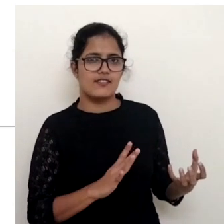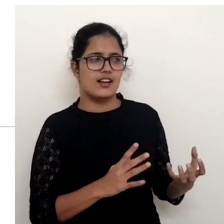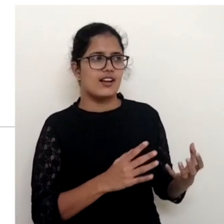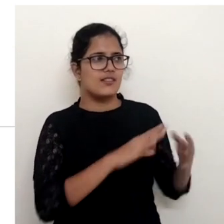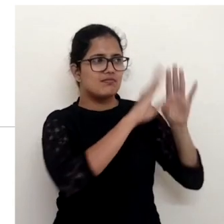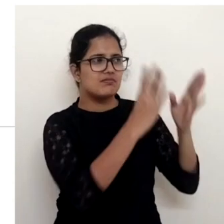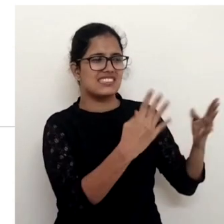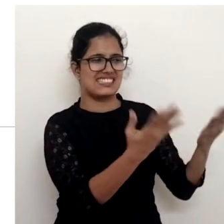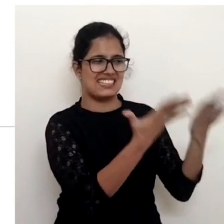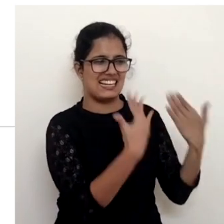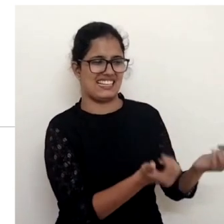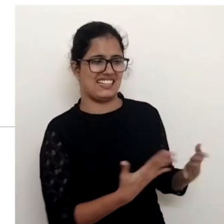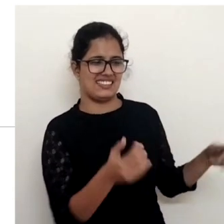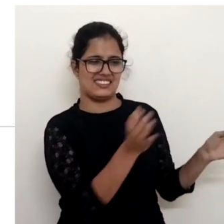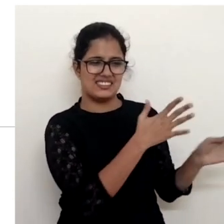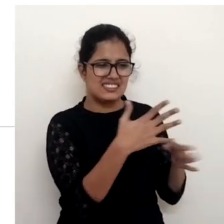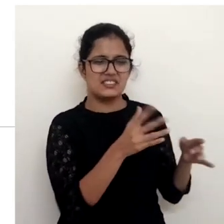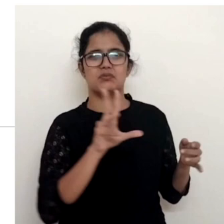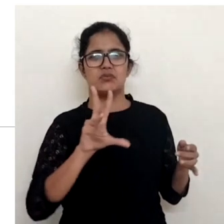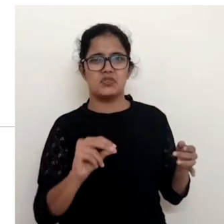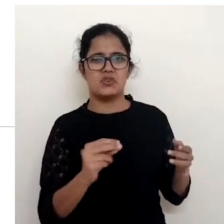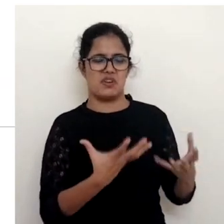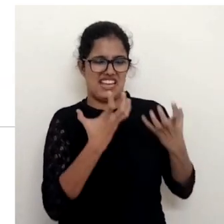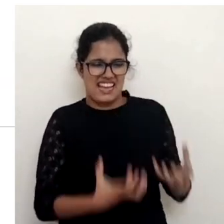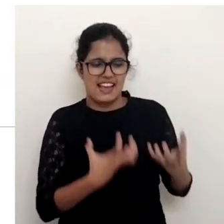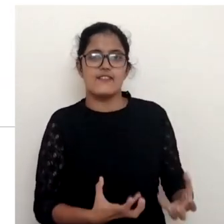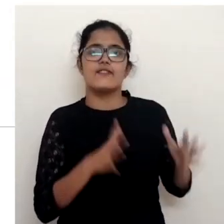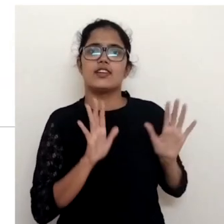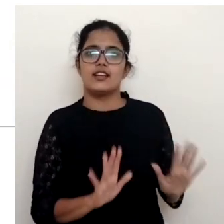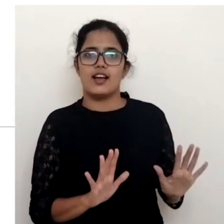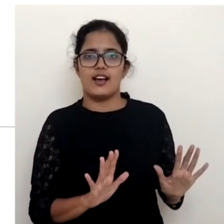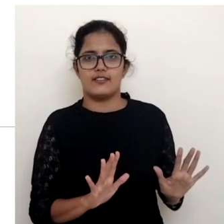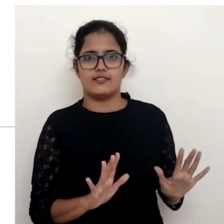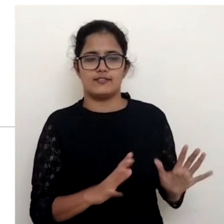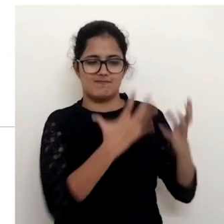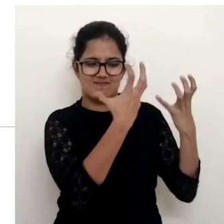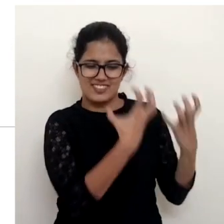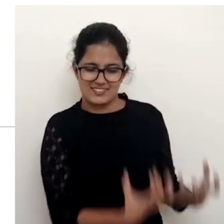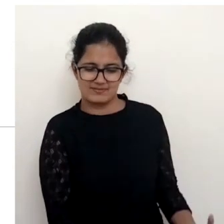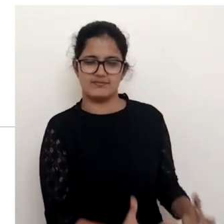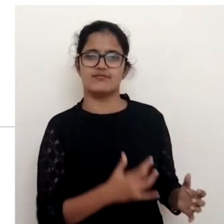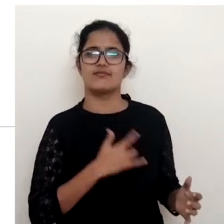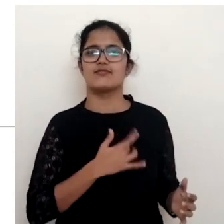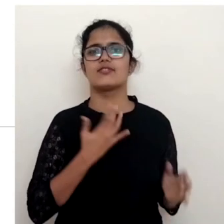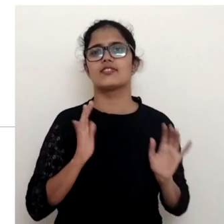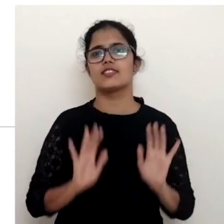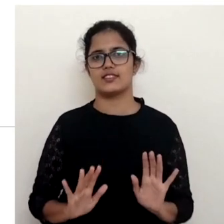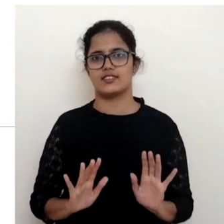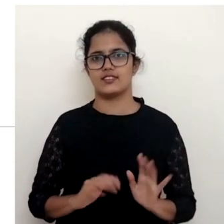to the ground. They're not light and ethereal, but they're full-figured and they're full-bodied.